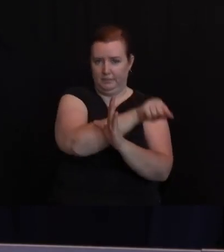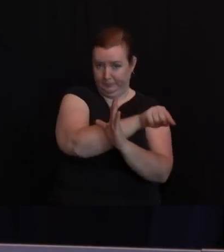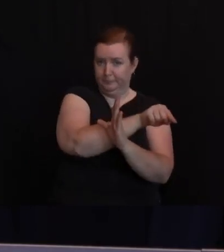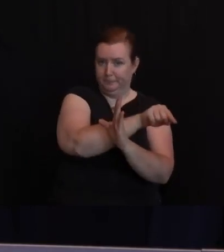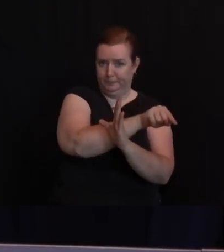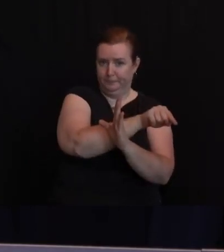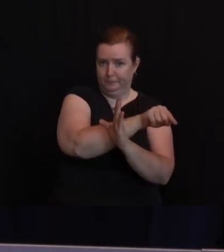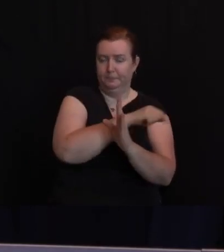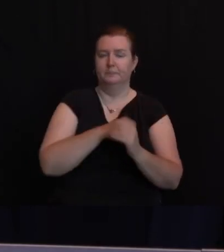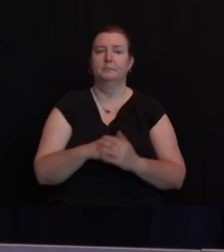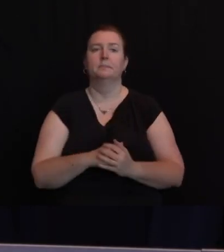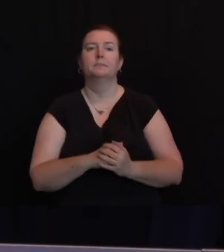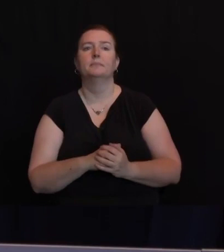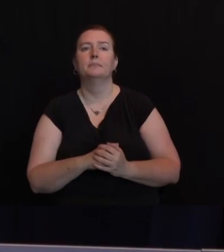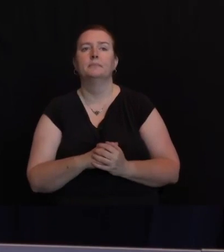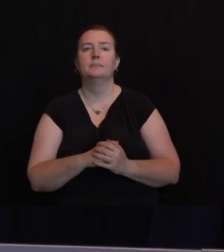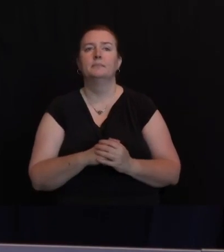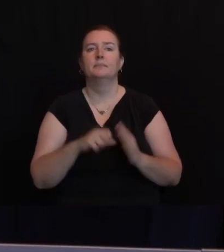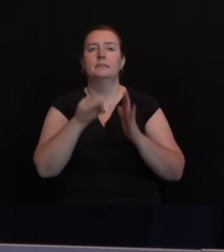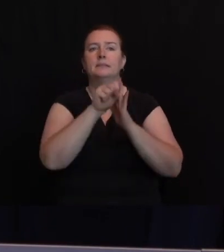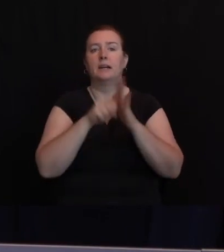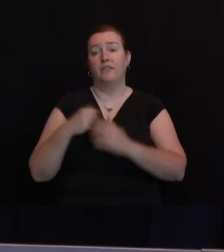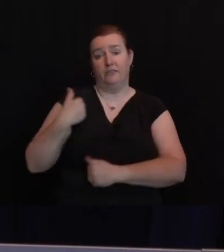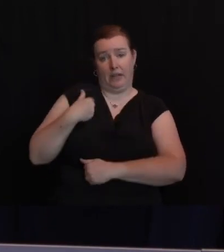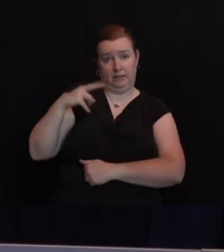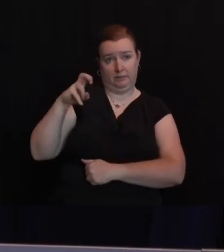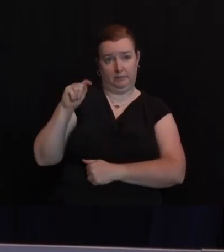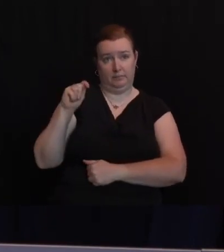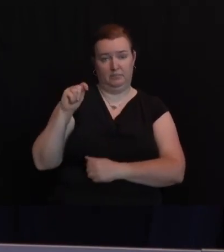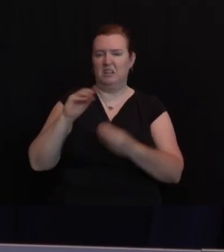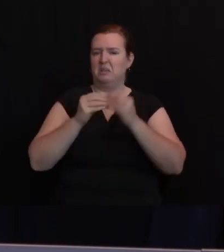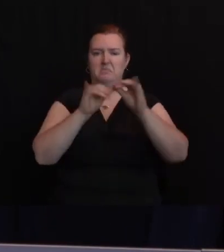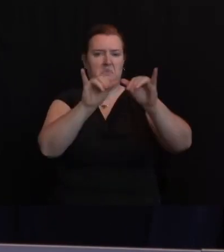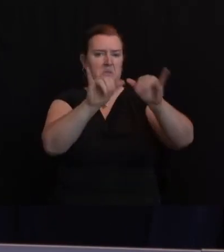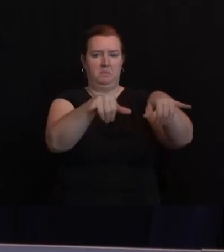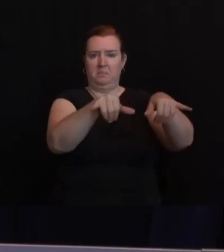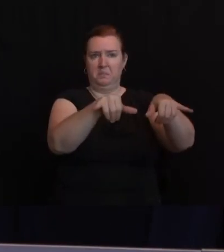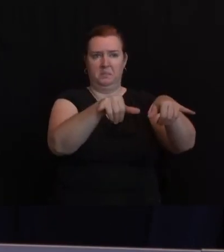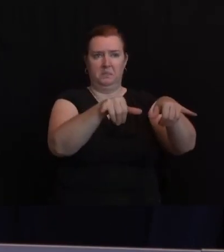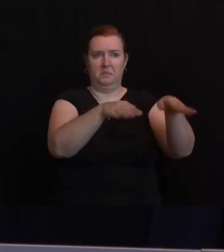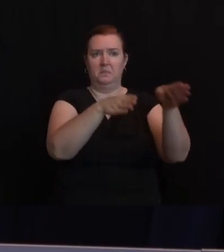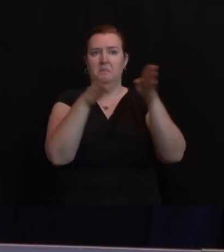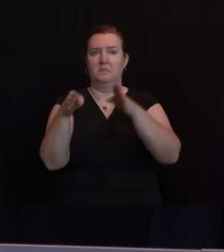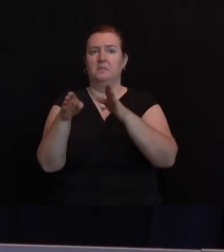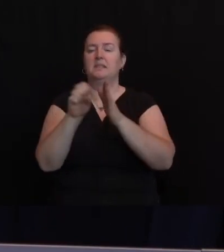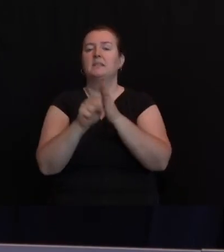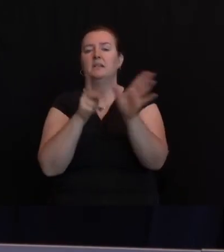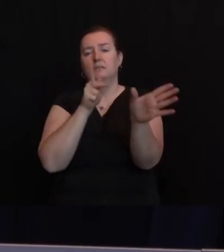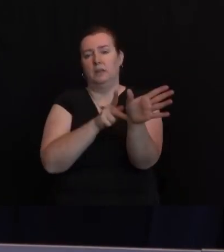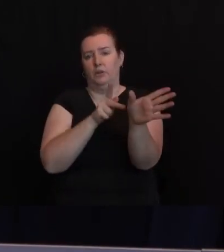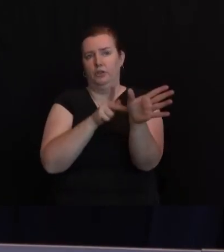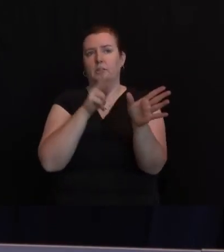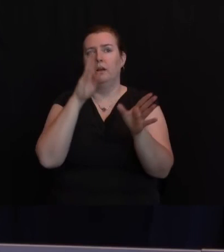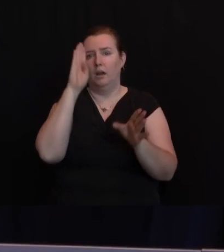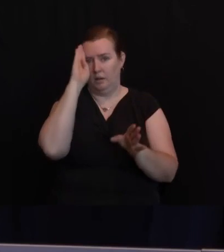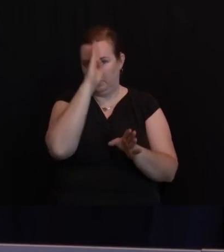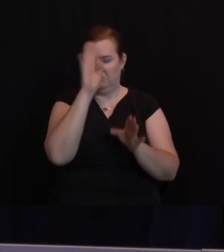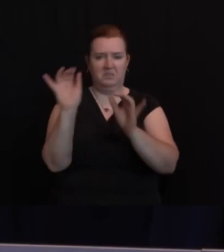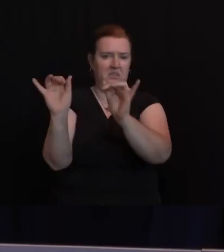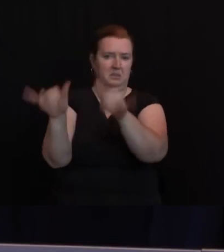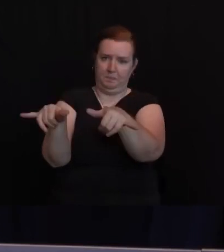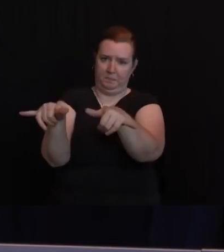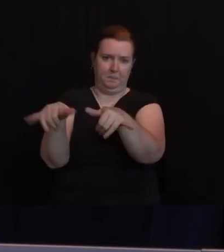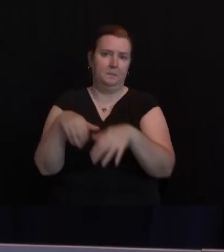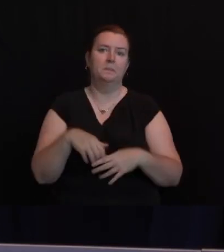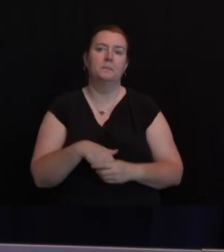At the state veterans' homes, the numbers remain the same as they do at the state psychiatric homes. The daily